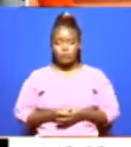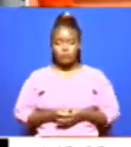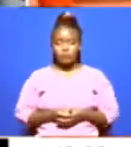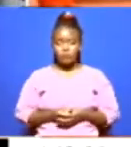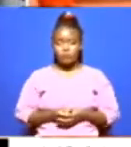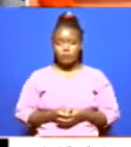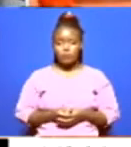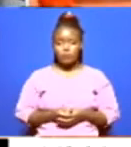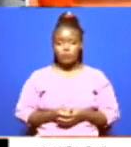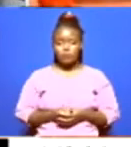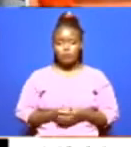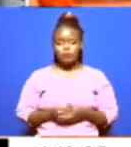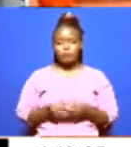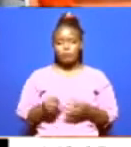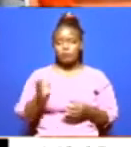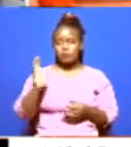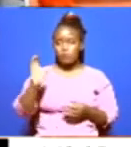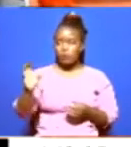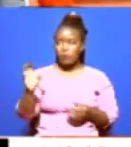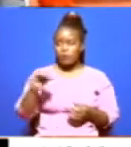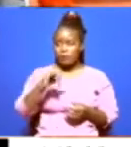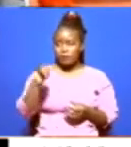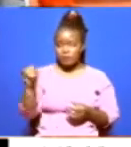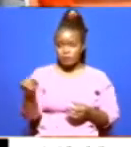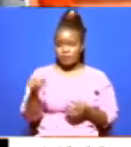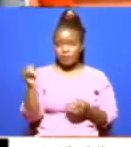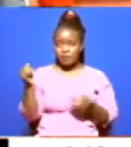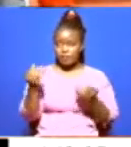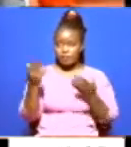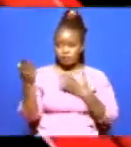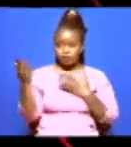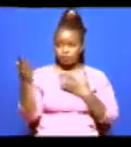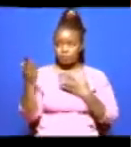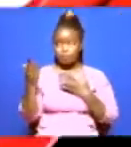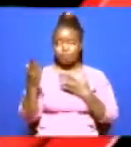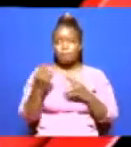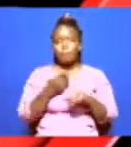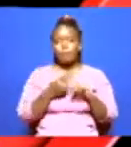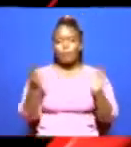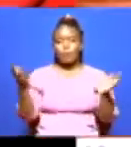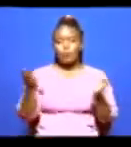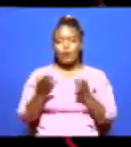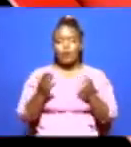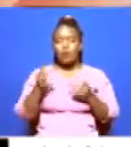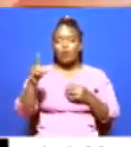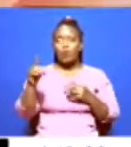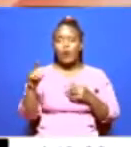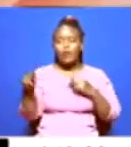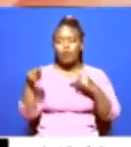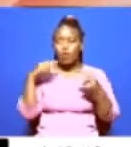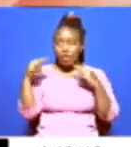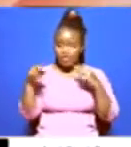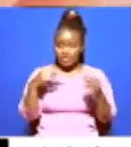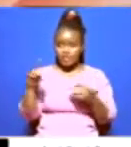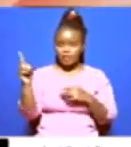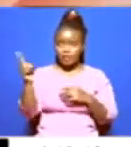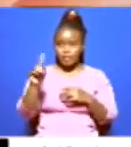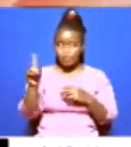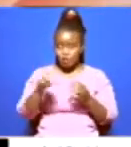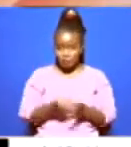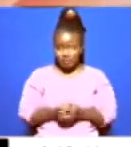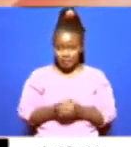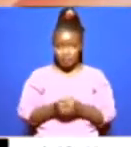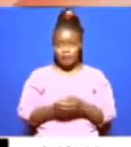law. Is Chief Justice Martha Karambu Koome, all the way at the Panafric Hotel, where the national launch